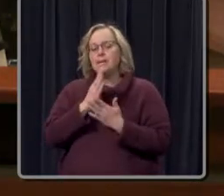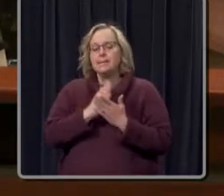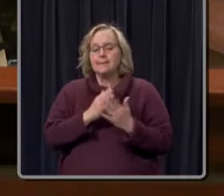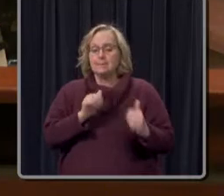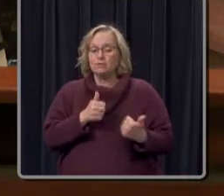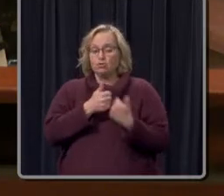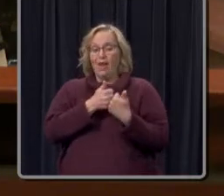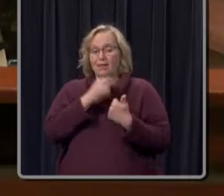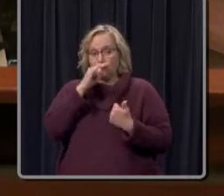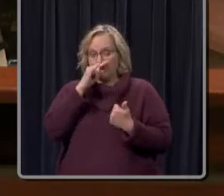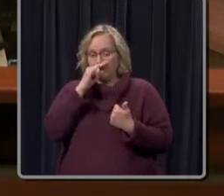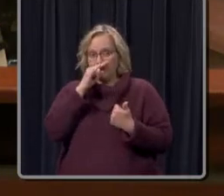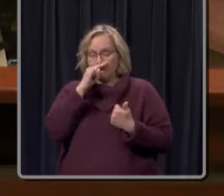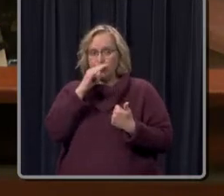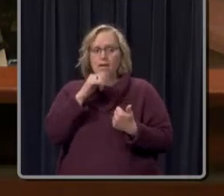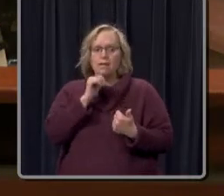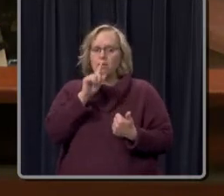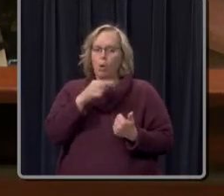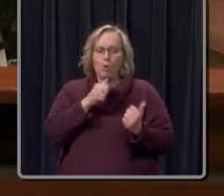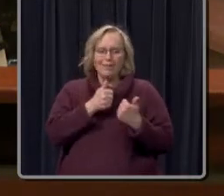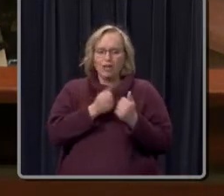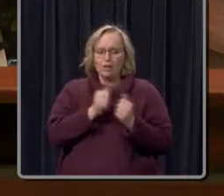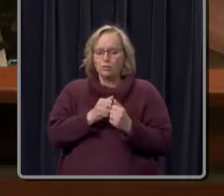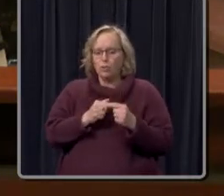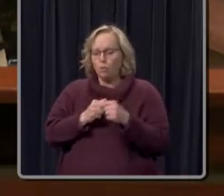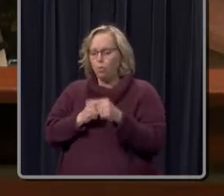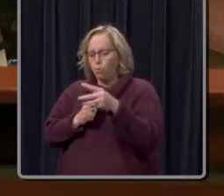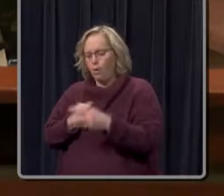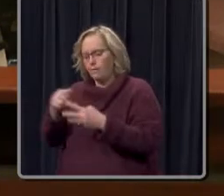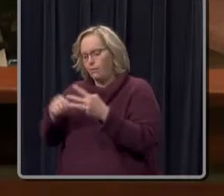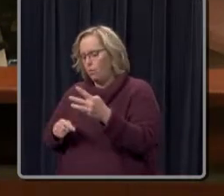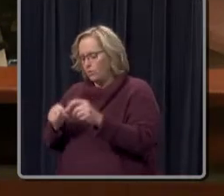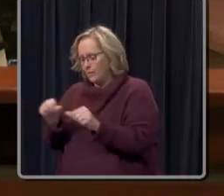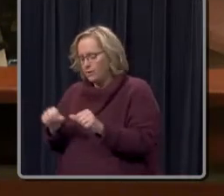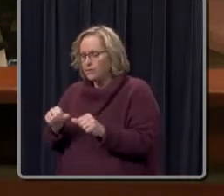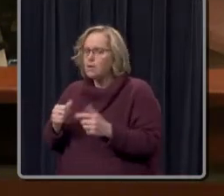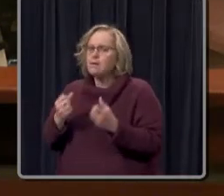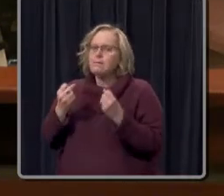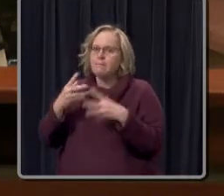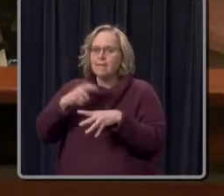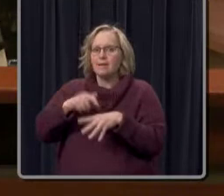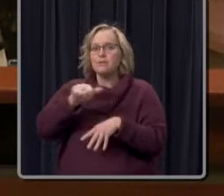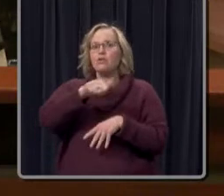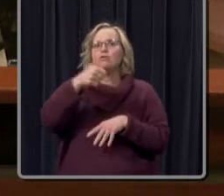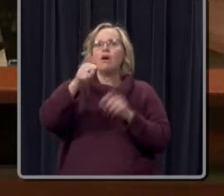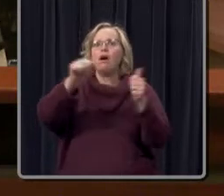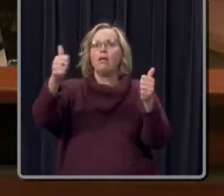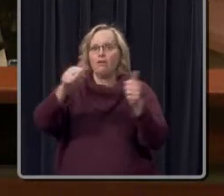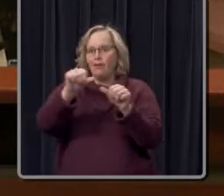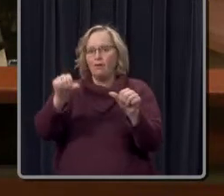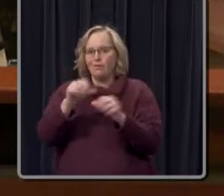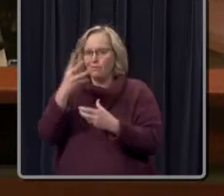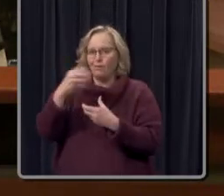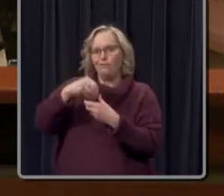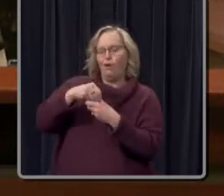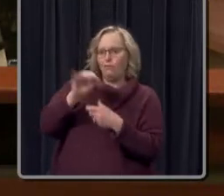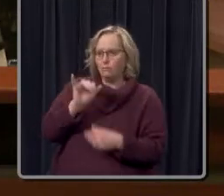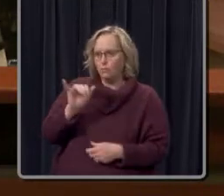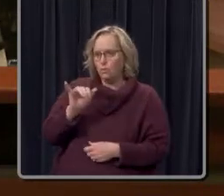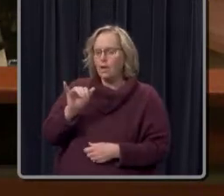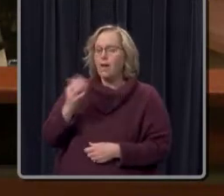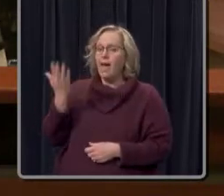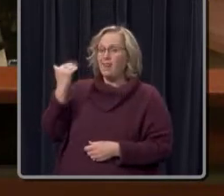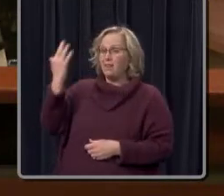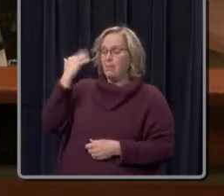those areas isn't just challenged in one of those areas, that many times there's some other areas that are involved in that as well. And in the past, it